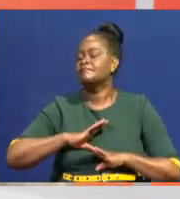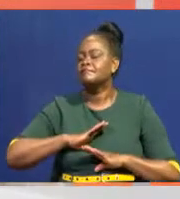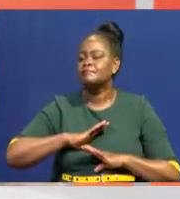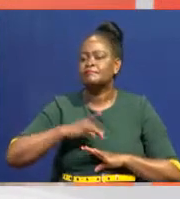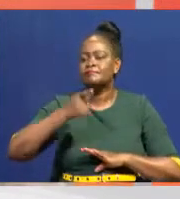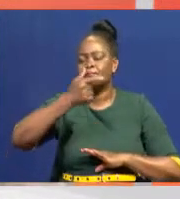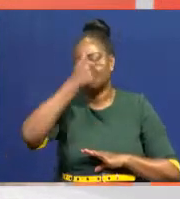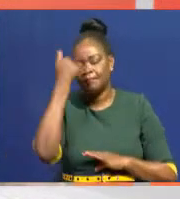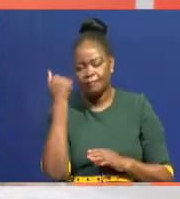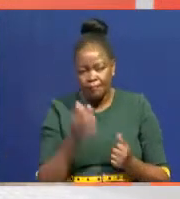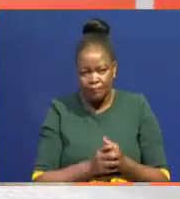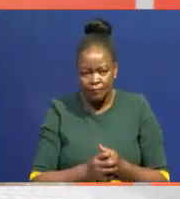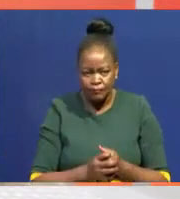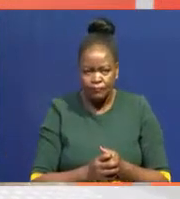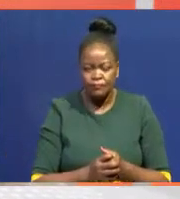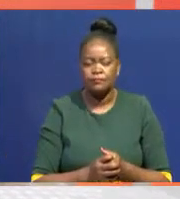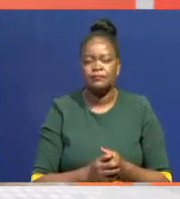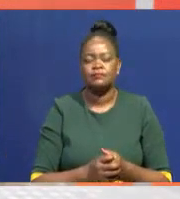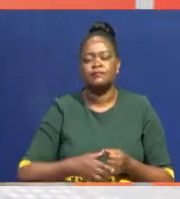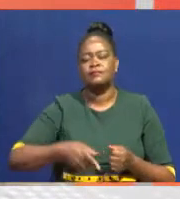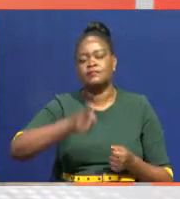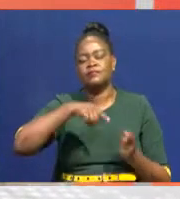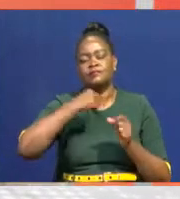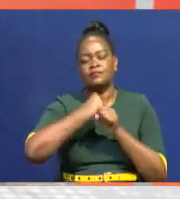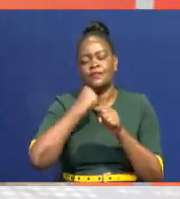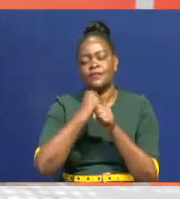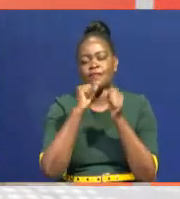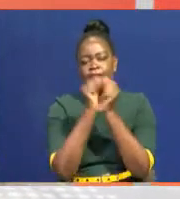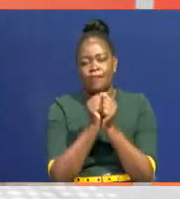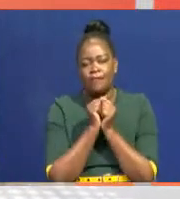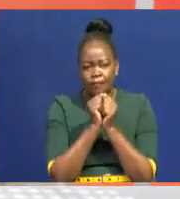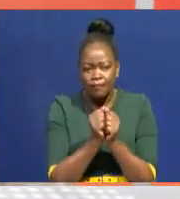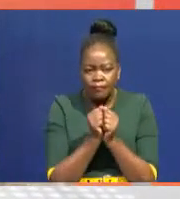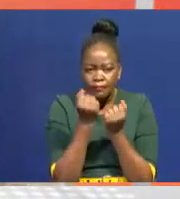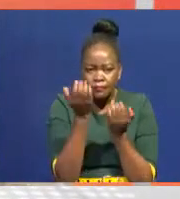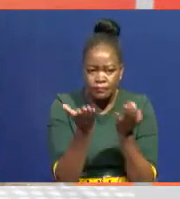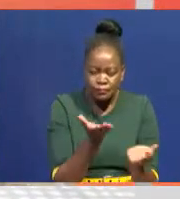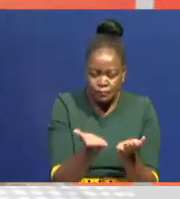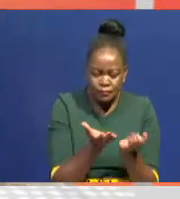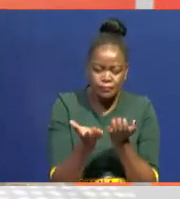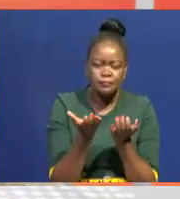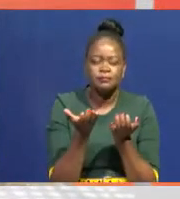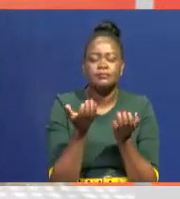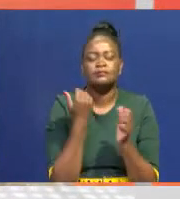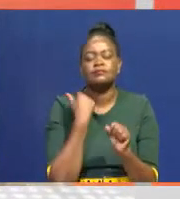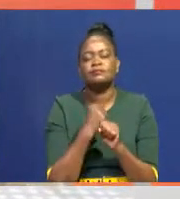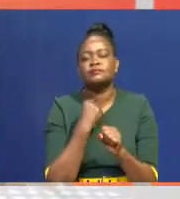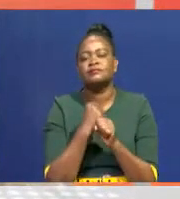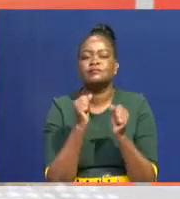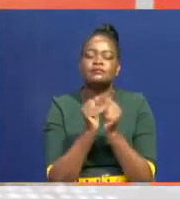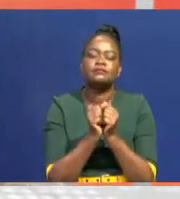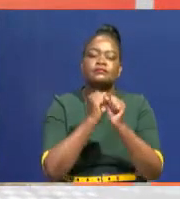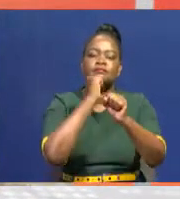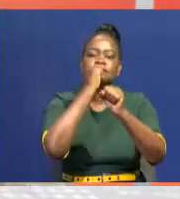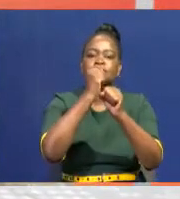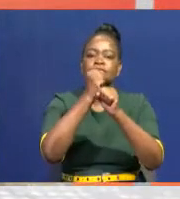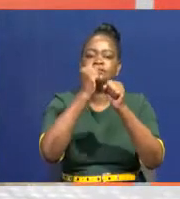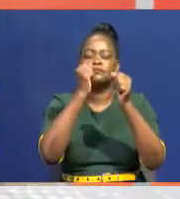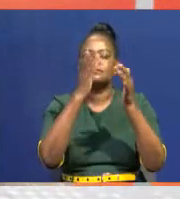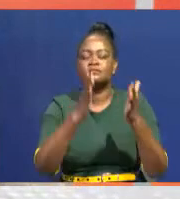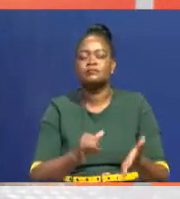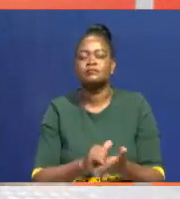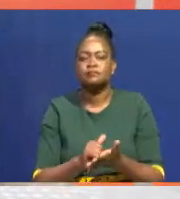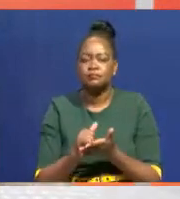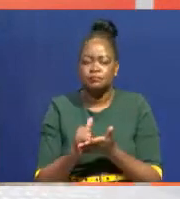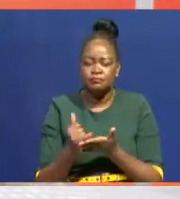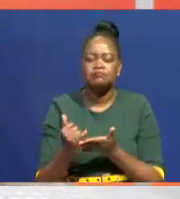that we are dealing with businesses. We are dealing with operators that are running on the basis